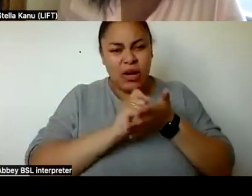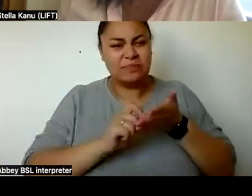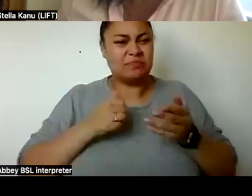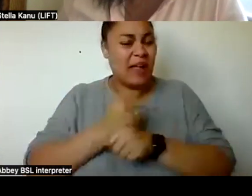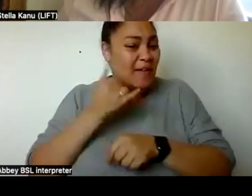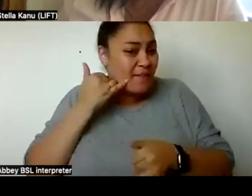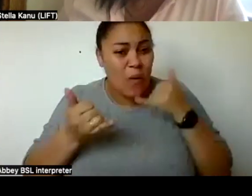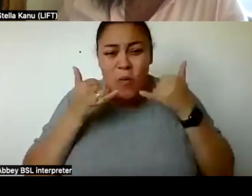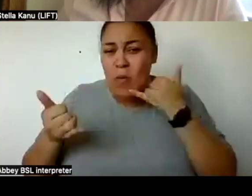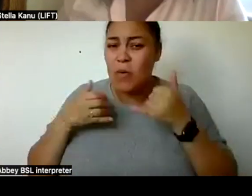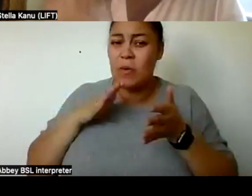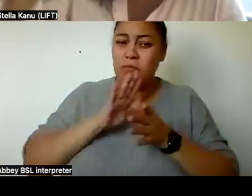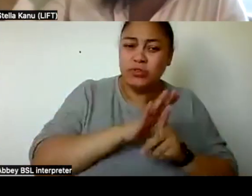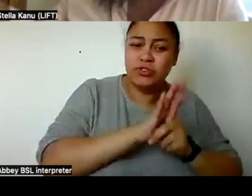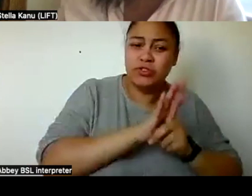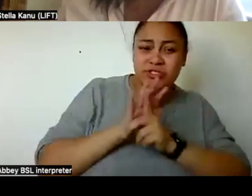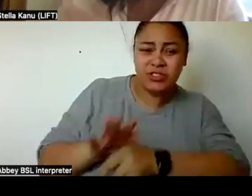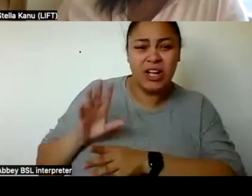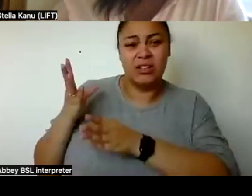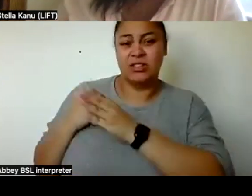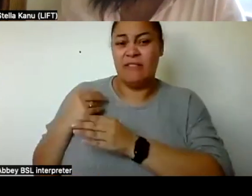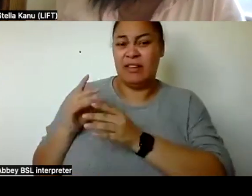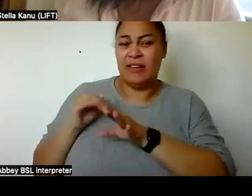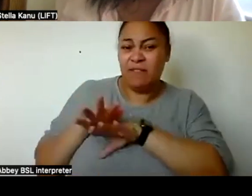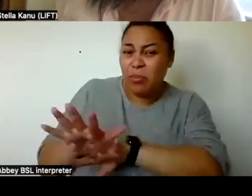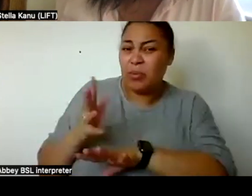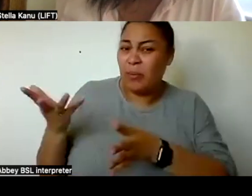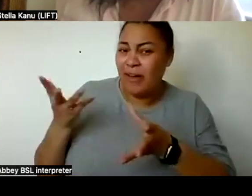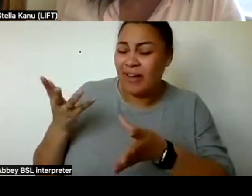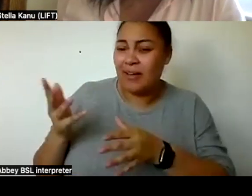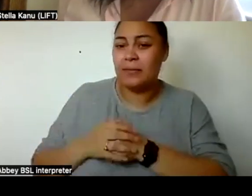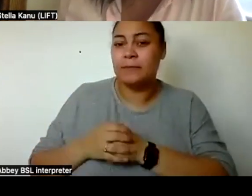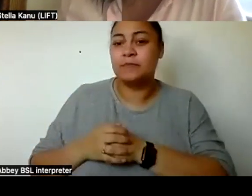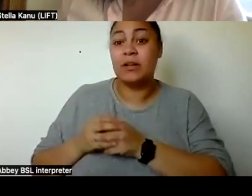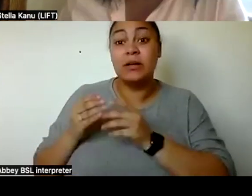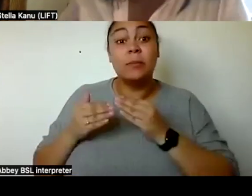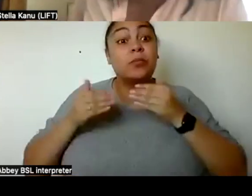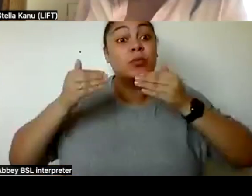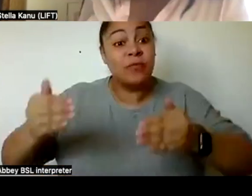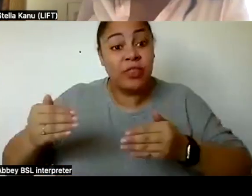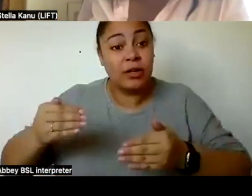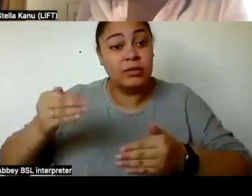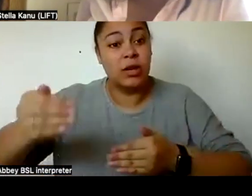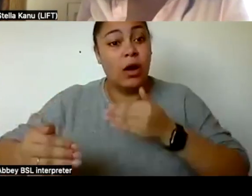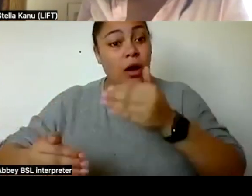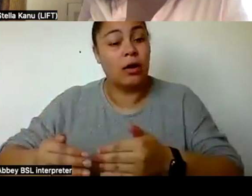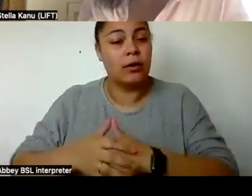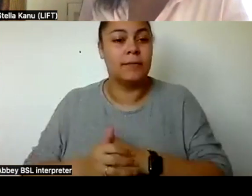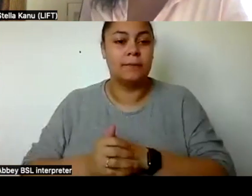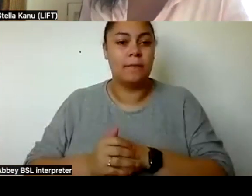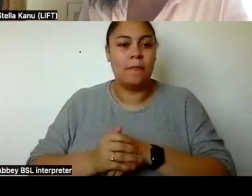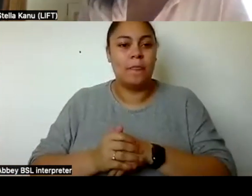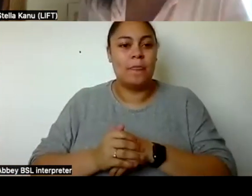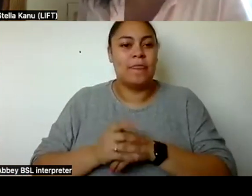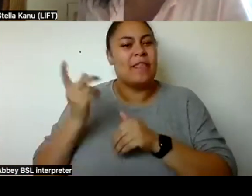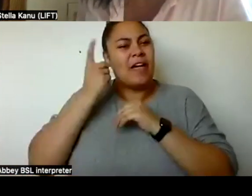pushing and getting some of that soft influence wherever we can to move things along. And then I think